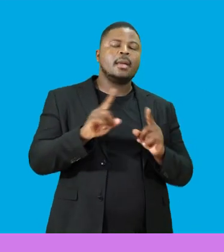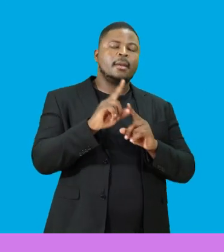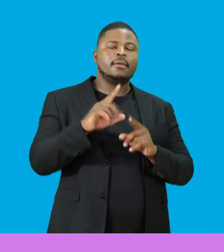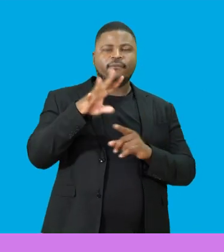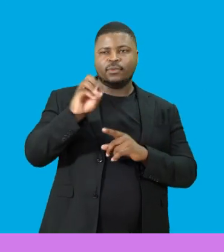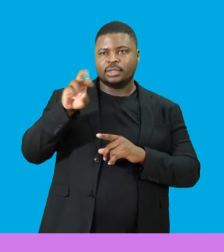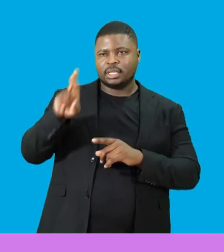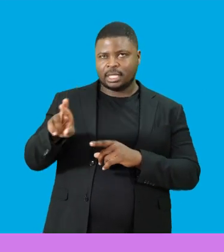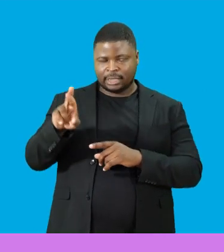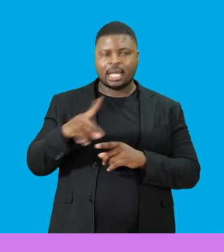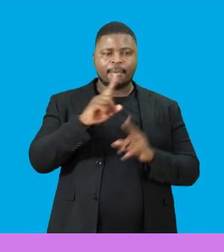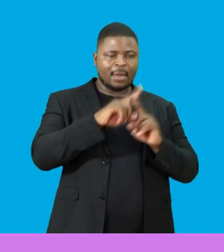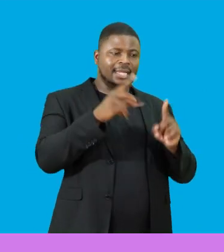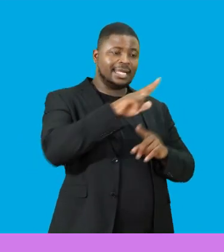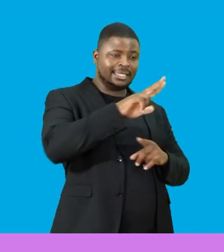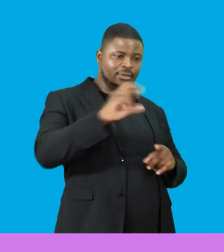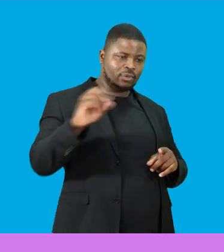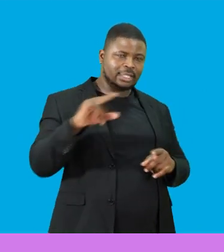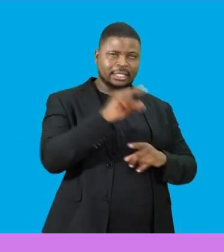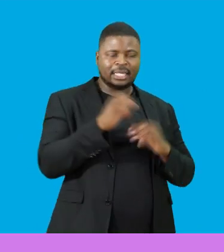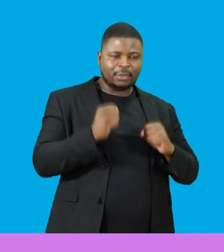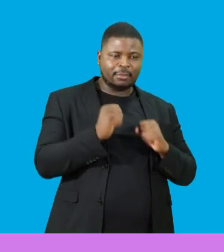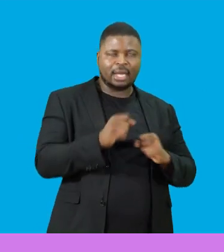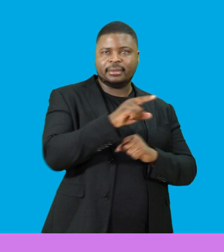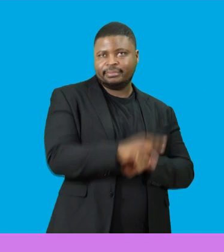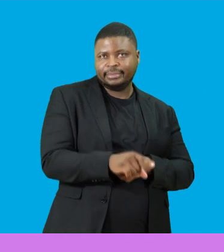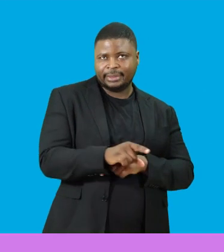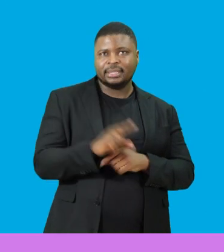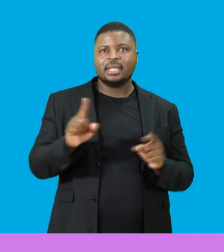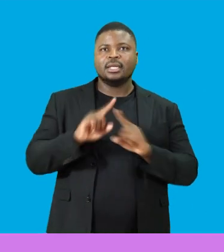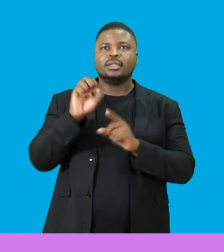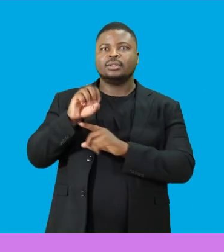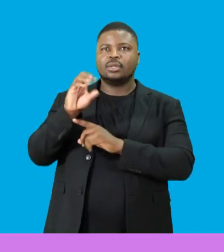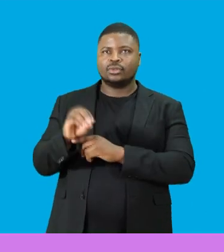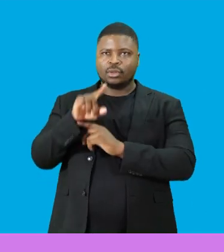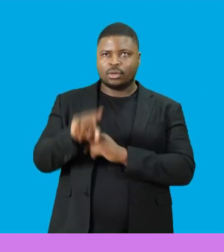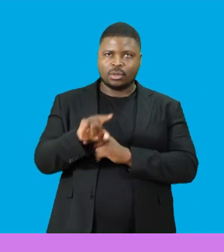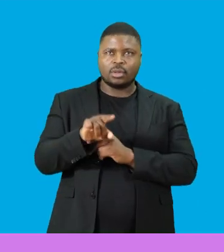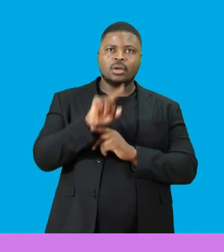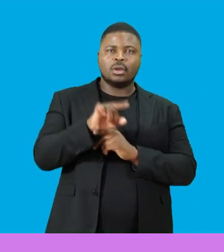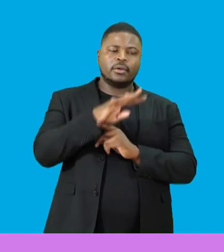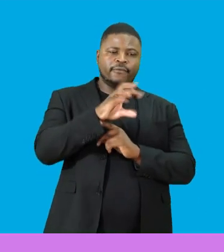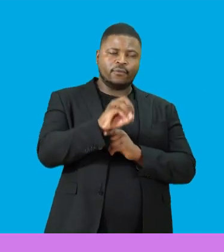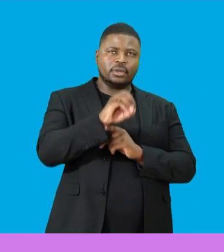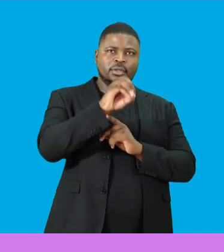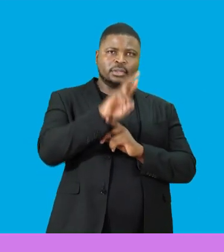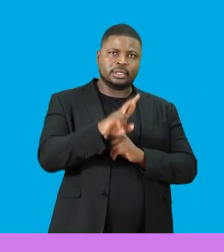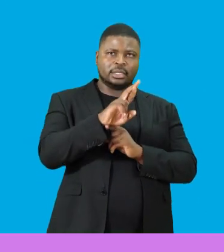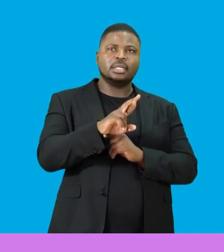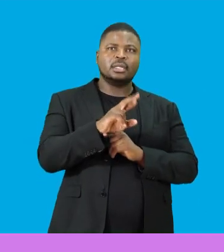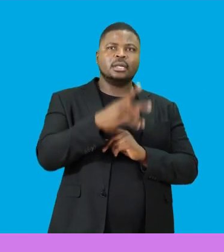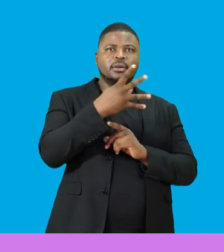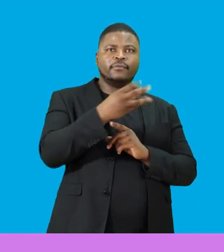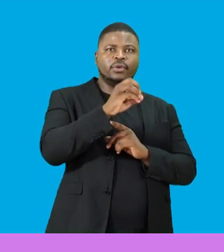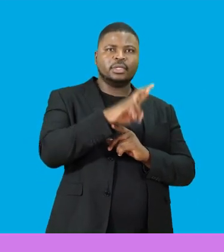not a cost per learner. So when we calculate the cost for learner for taxi B, which is that 40 rand given, and it has increased by